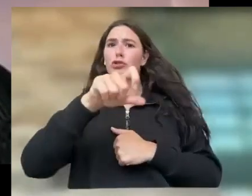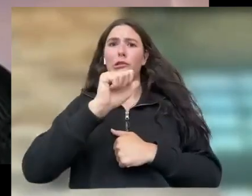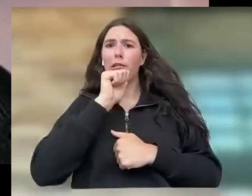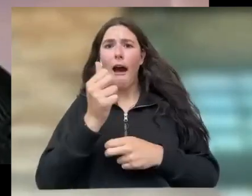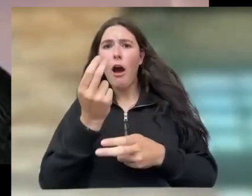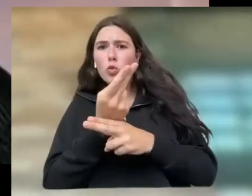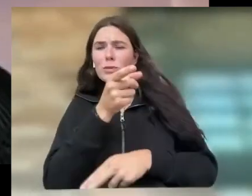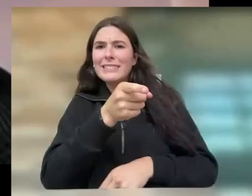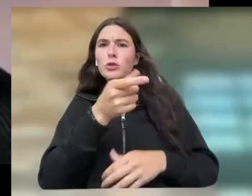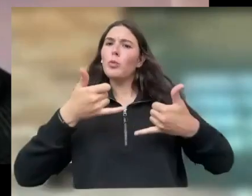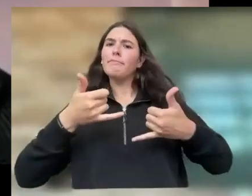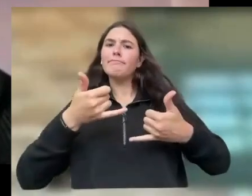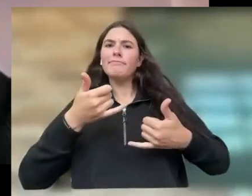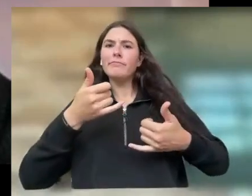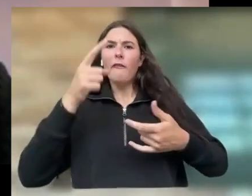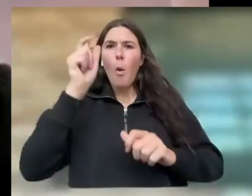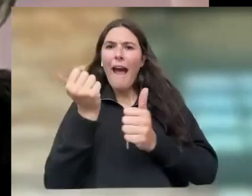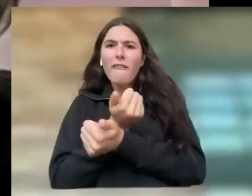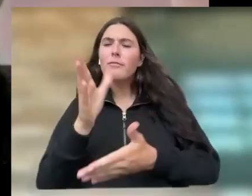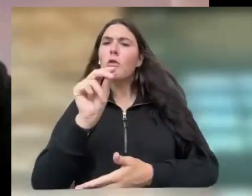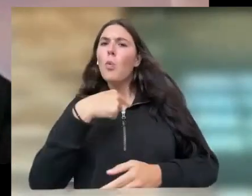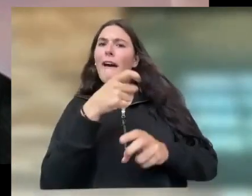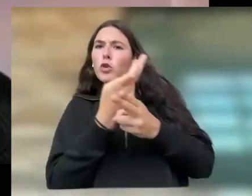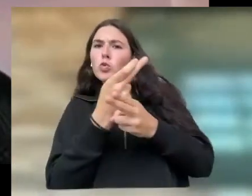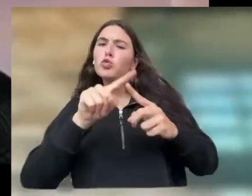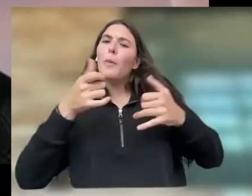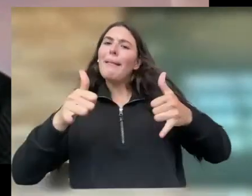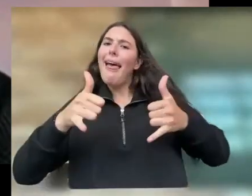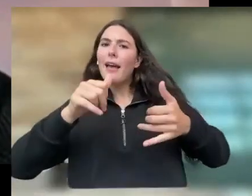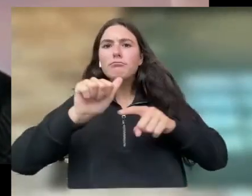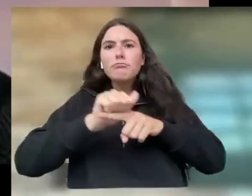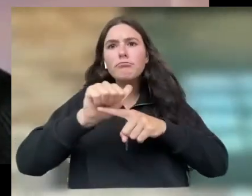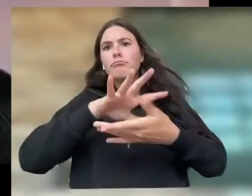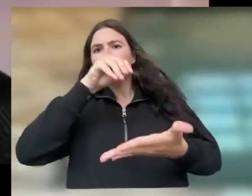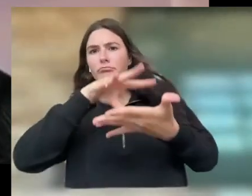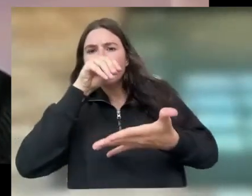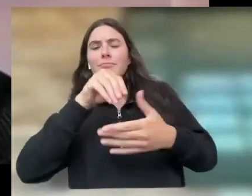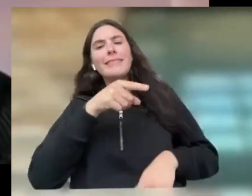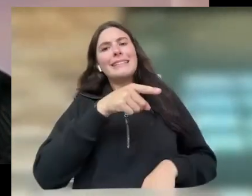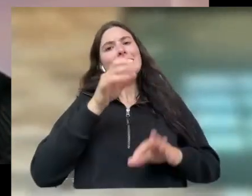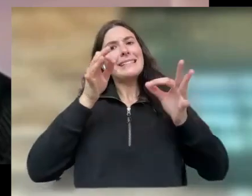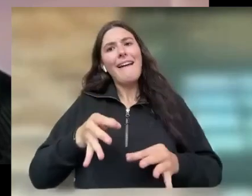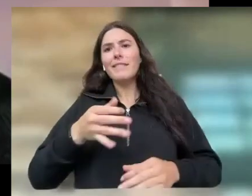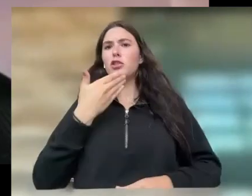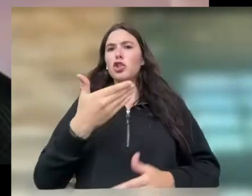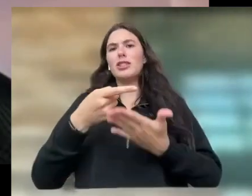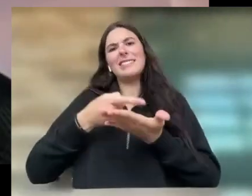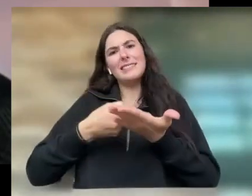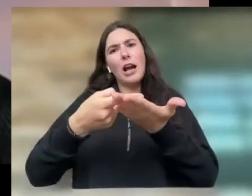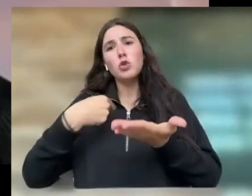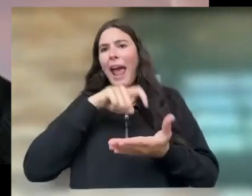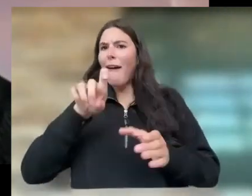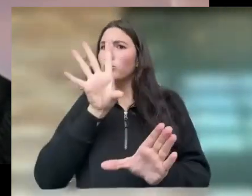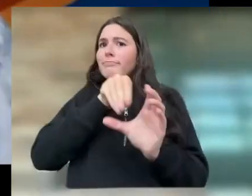to play. And I try to use it conscientiously. But yes, it's definitely a discussion that we need to be a part